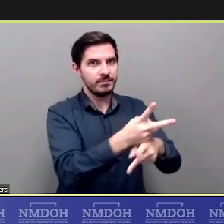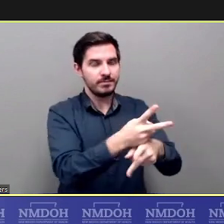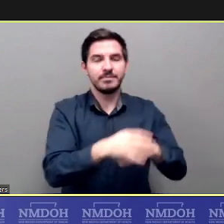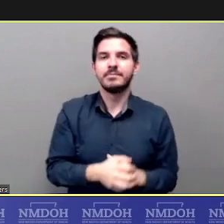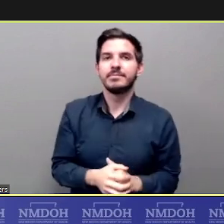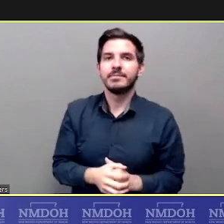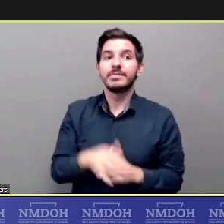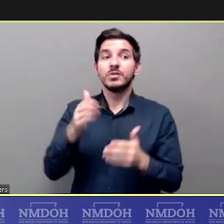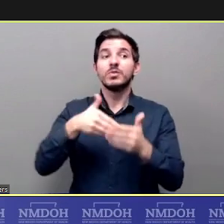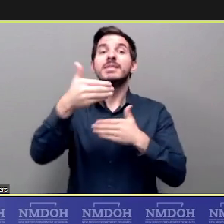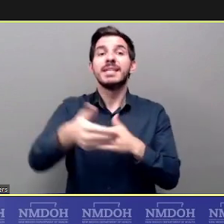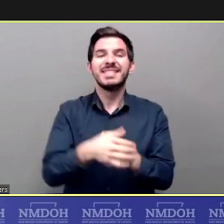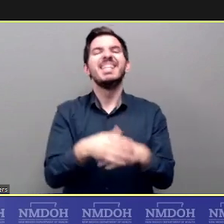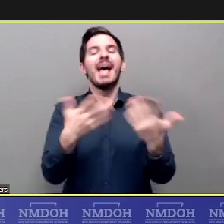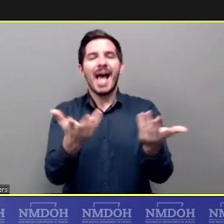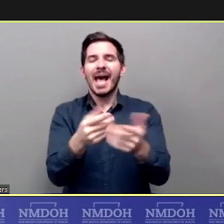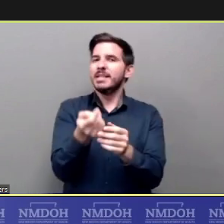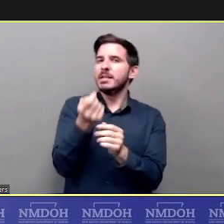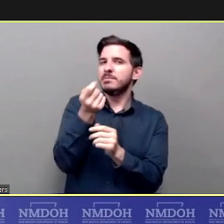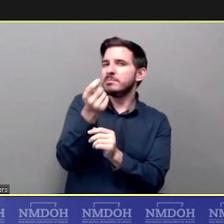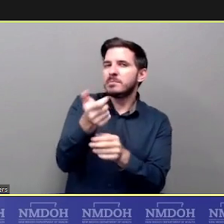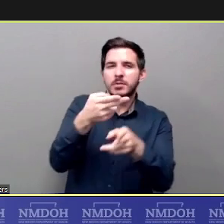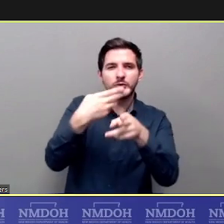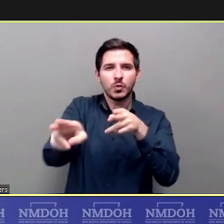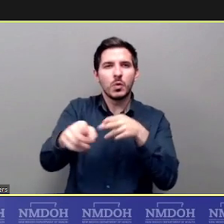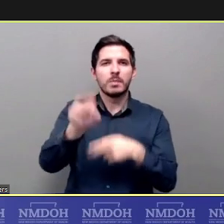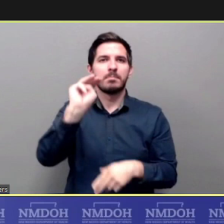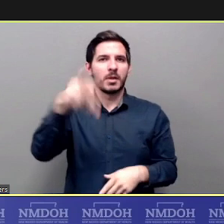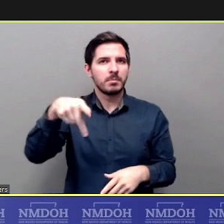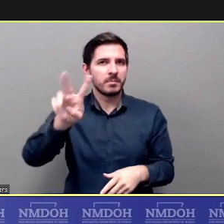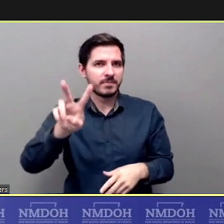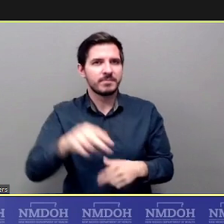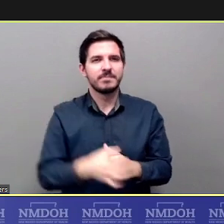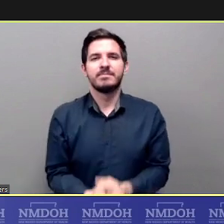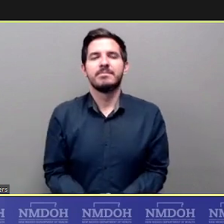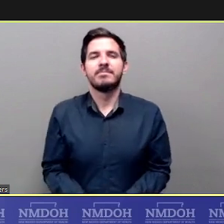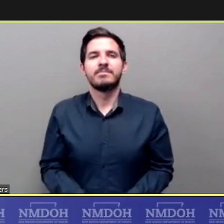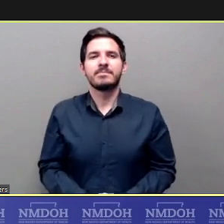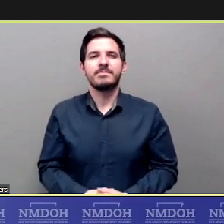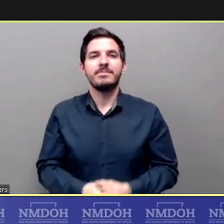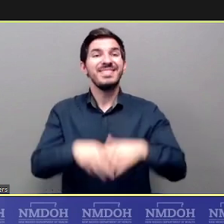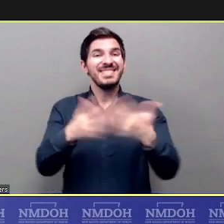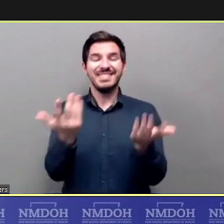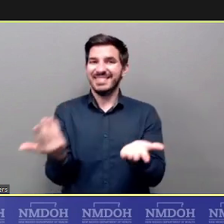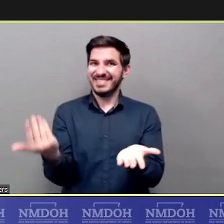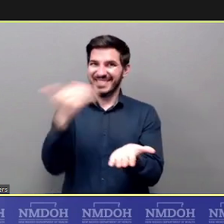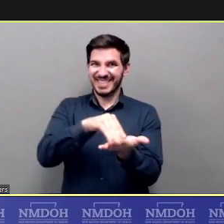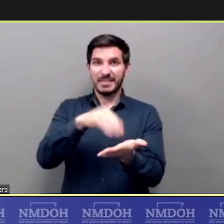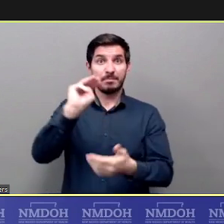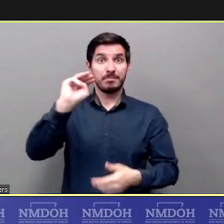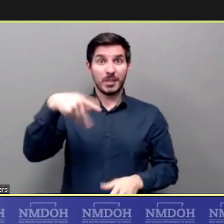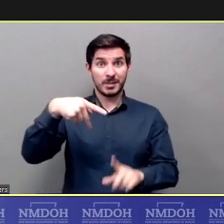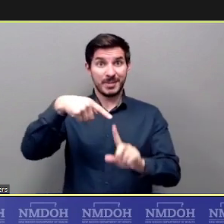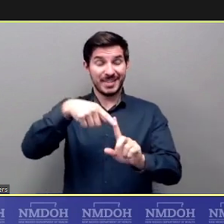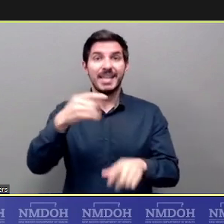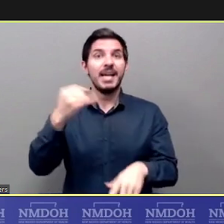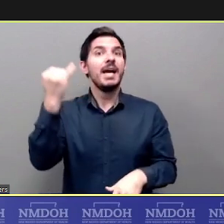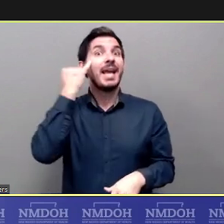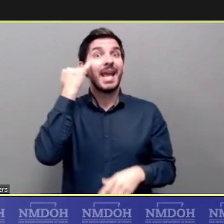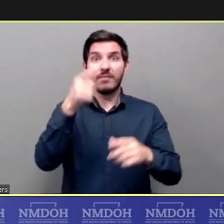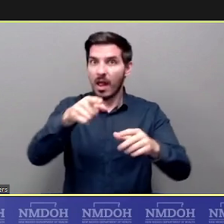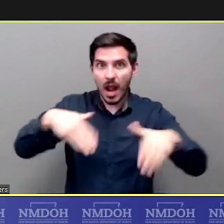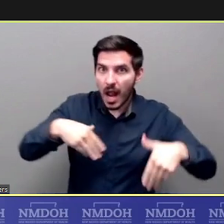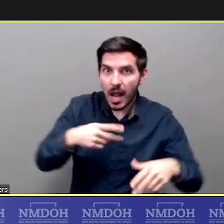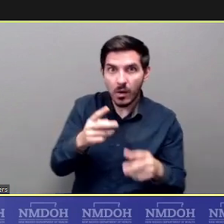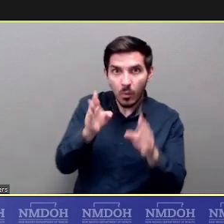And just a small monkeypox update. Next slide. Once again, just in case anyone hasn't been following